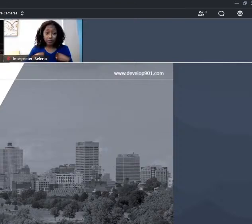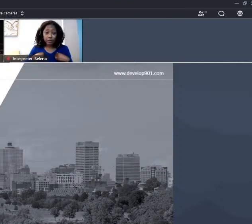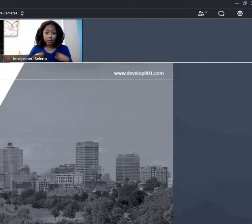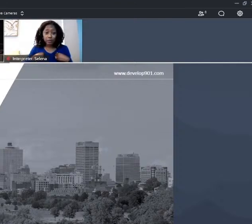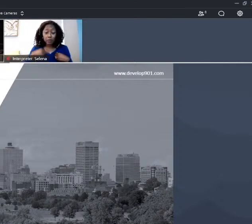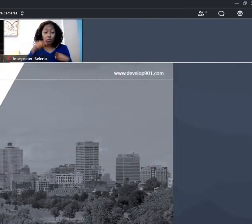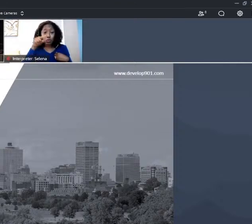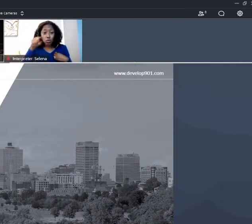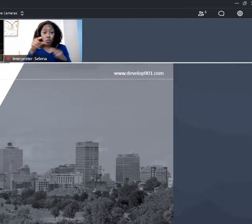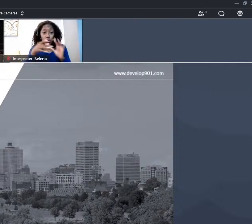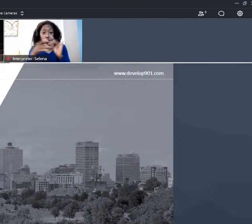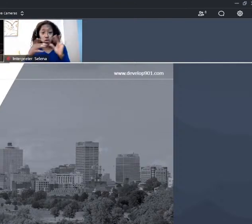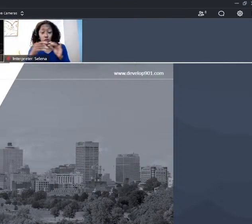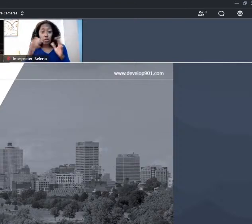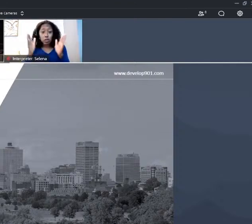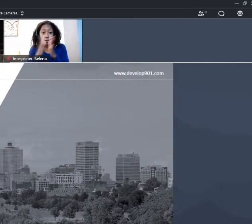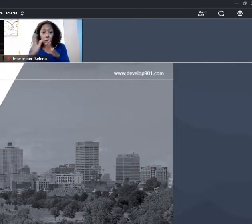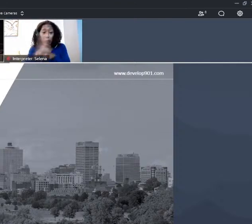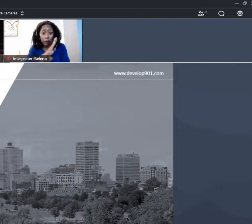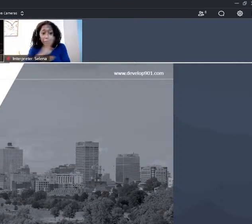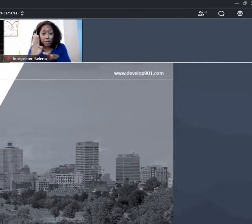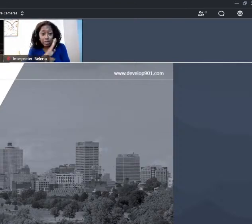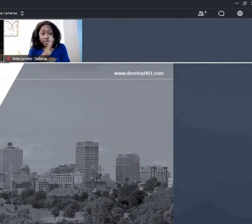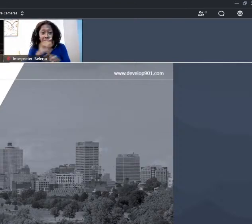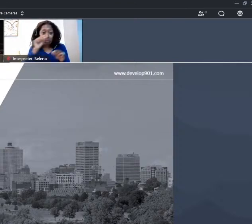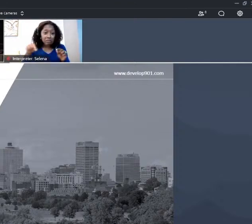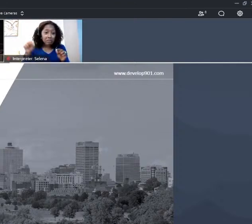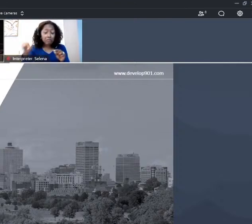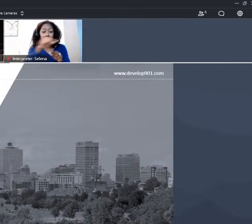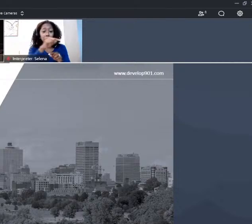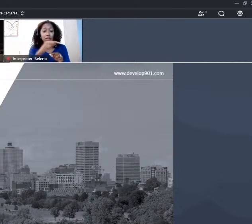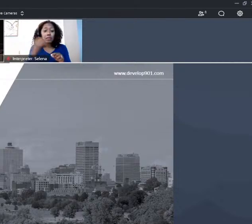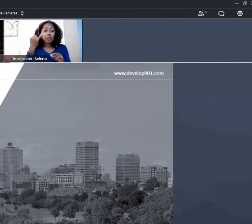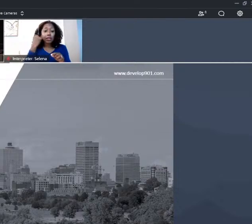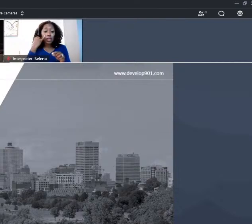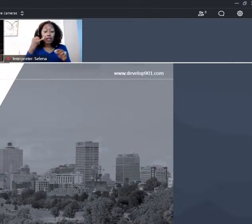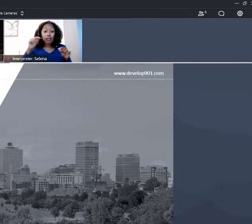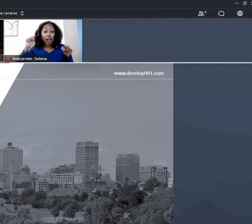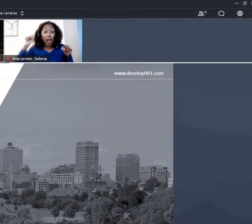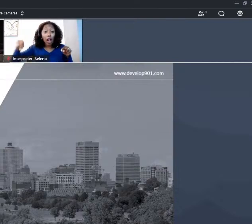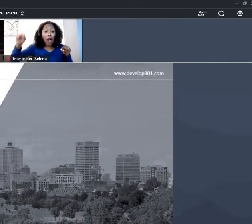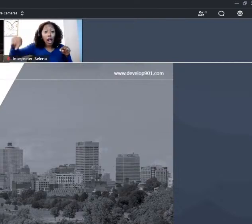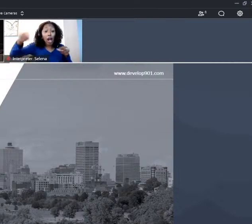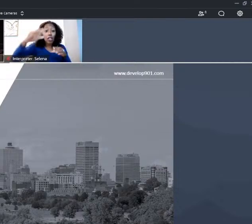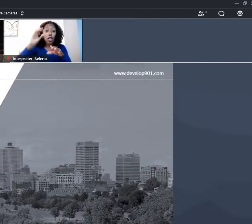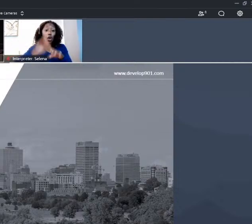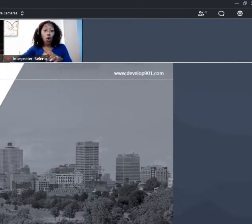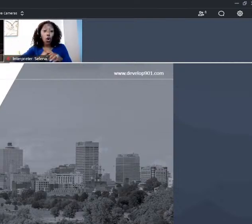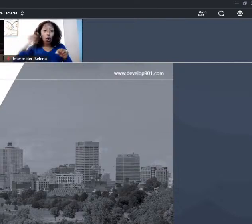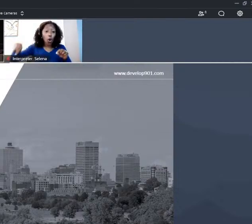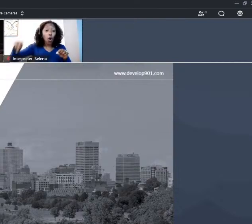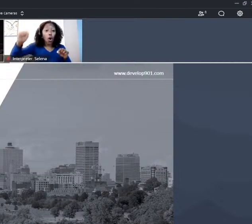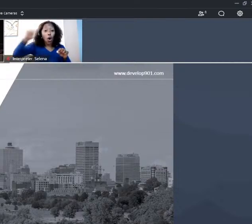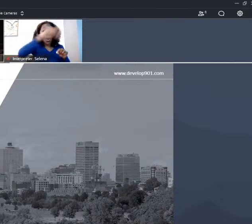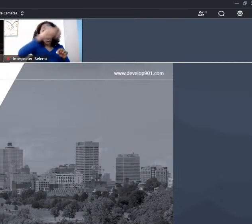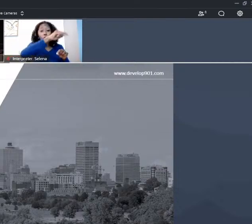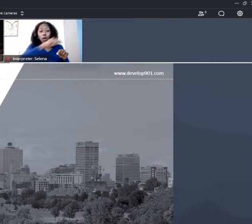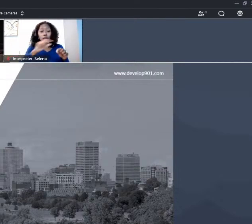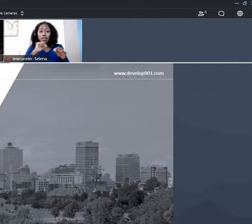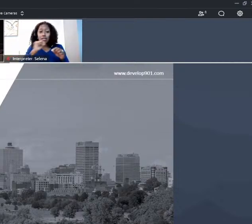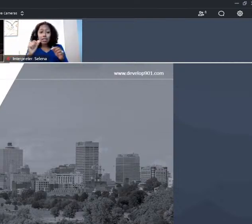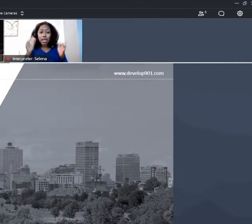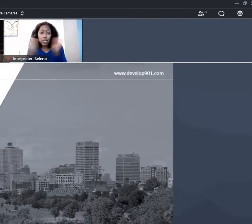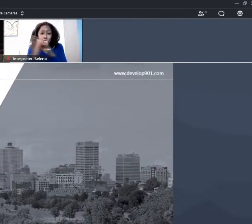You mentioned small business, this, that, and the other. If they own everything out there where you're talking about, they're not small business.